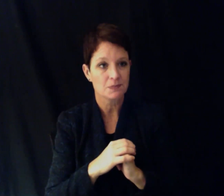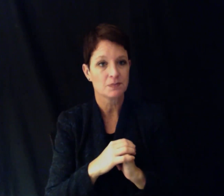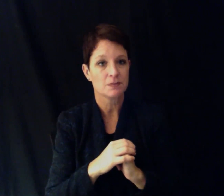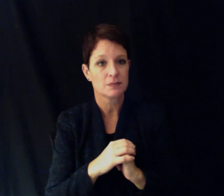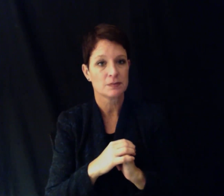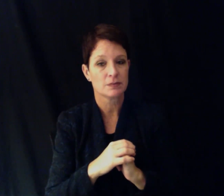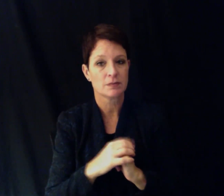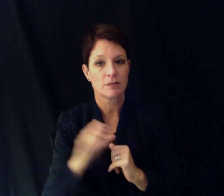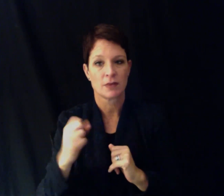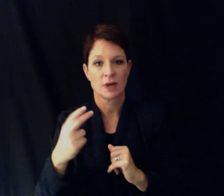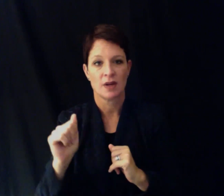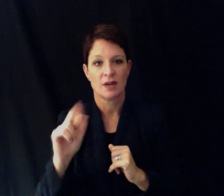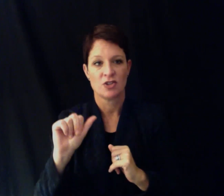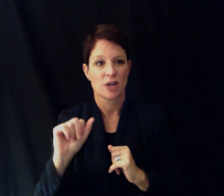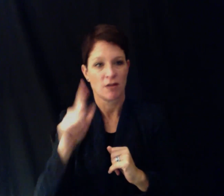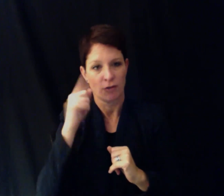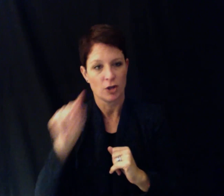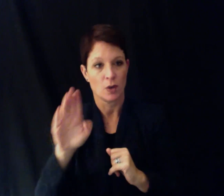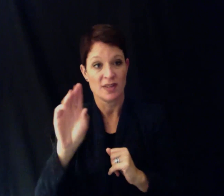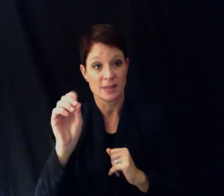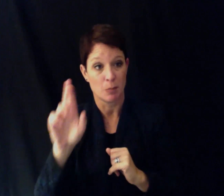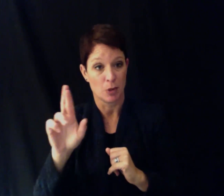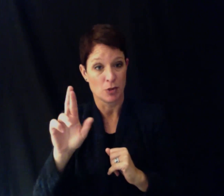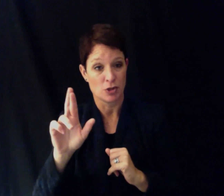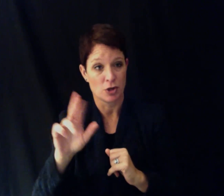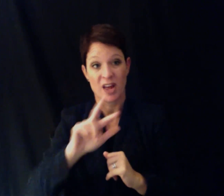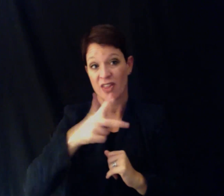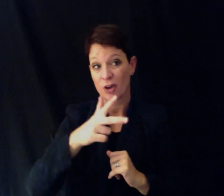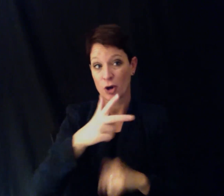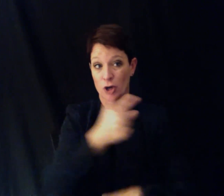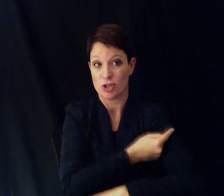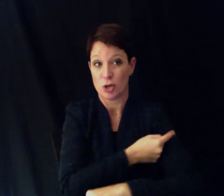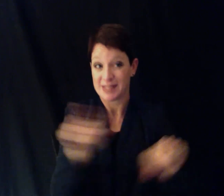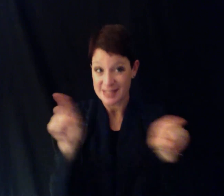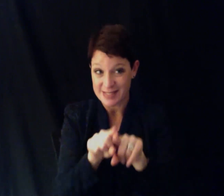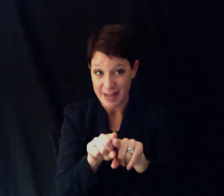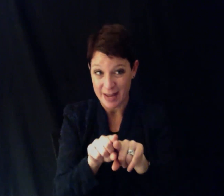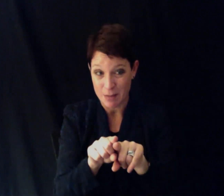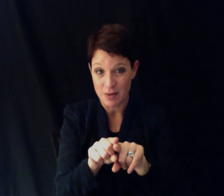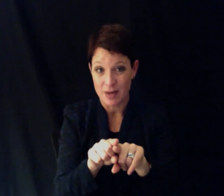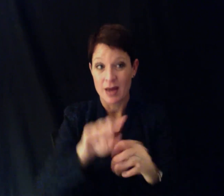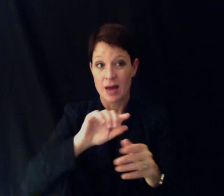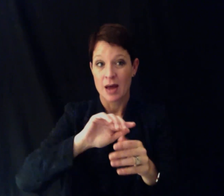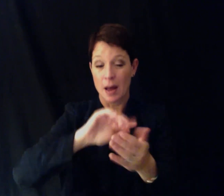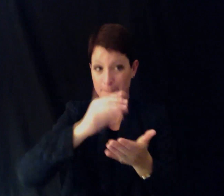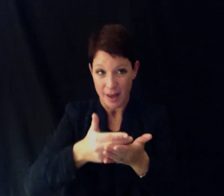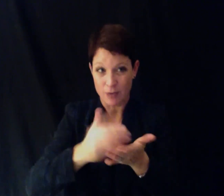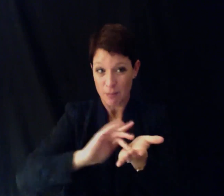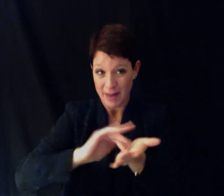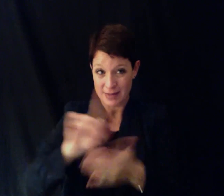Okay, Shara, I think this is a question for you. Is the booster and third dose, is that the same vaccine? Is it like the same amount of vaccine?